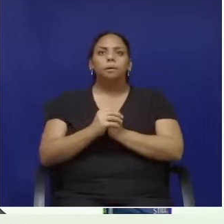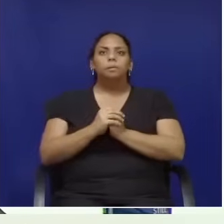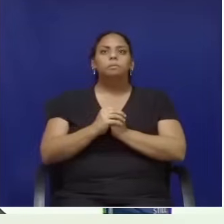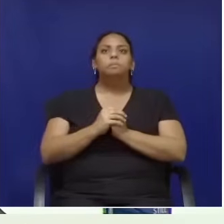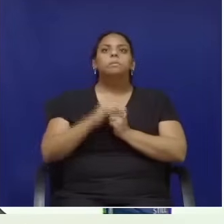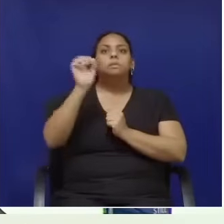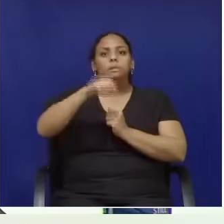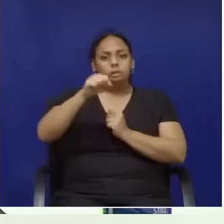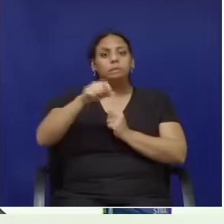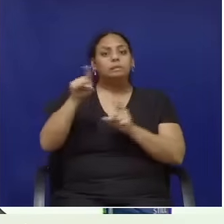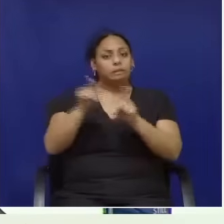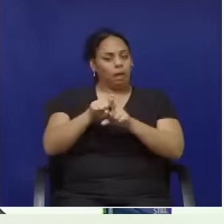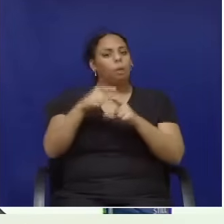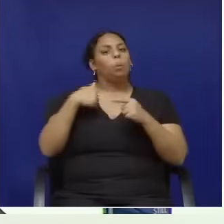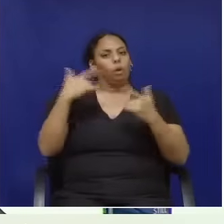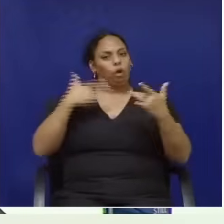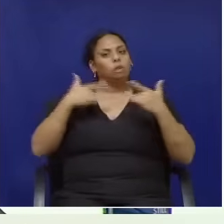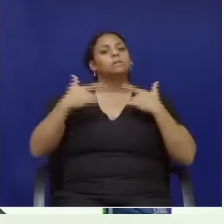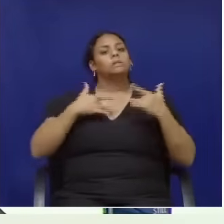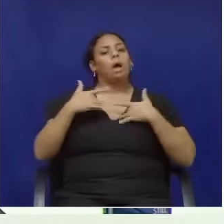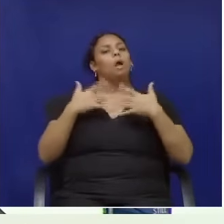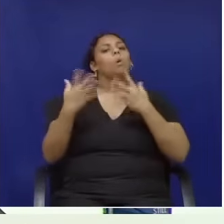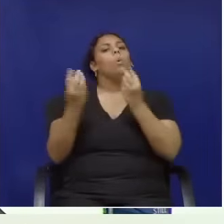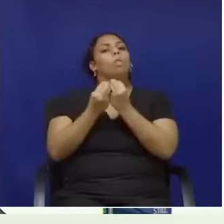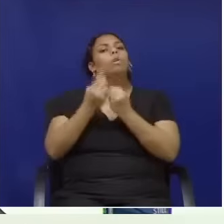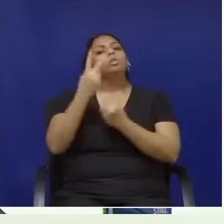are also concerned with the 2%